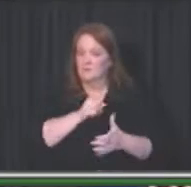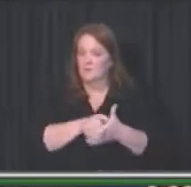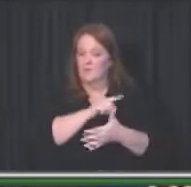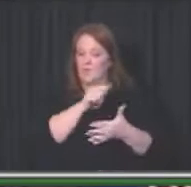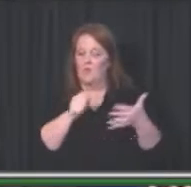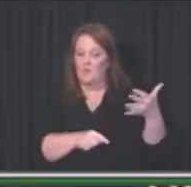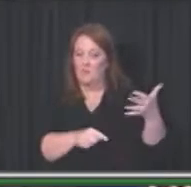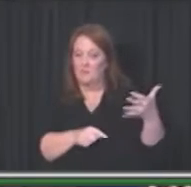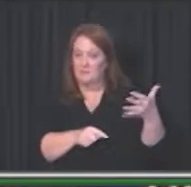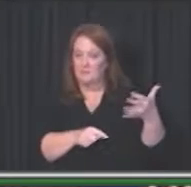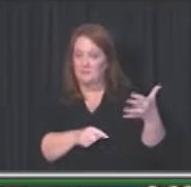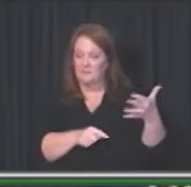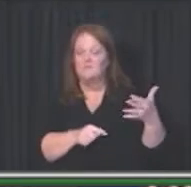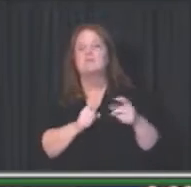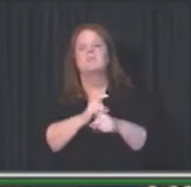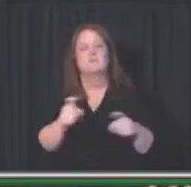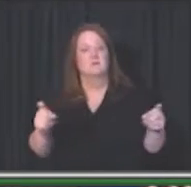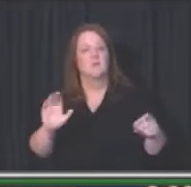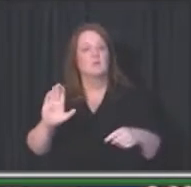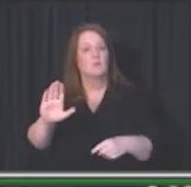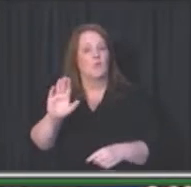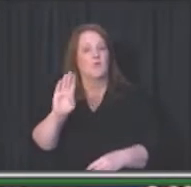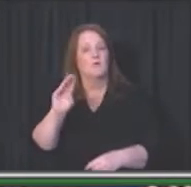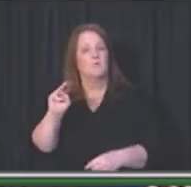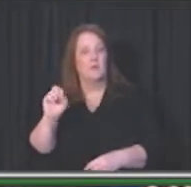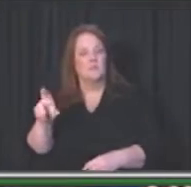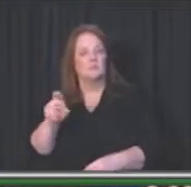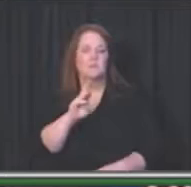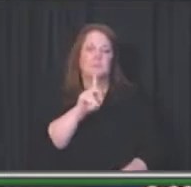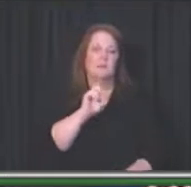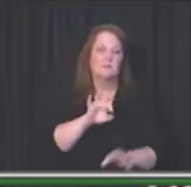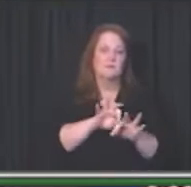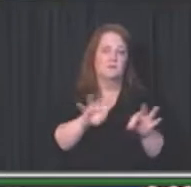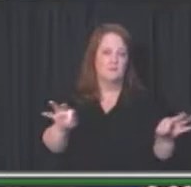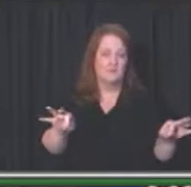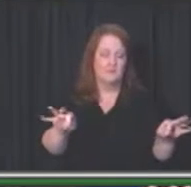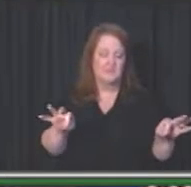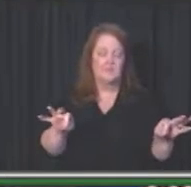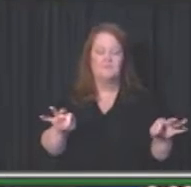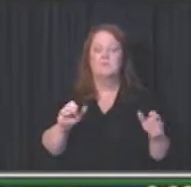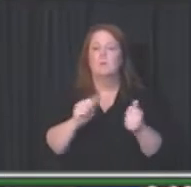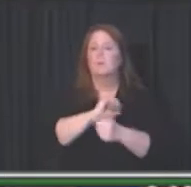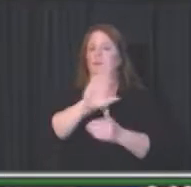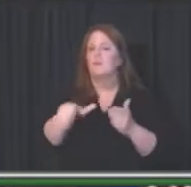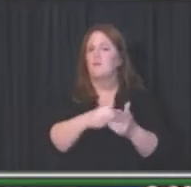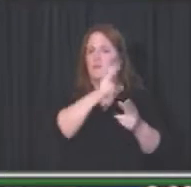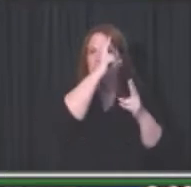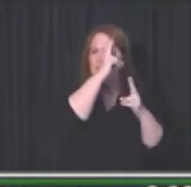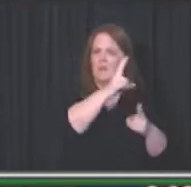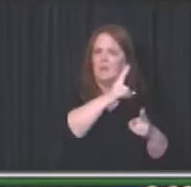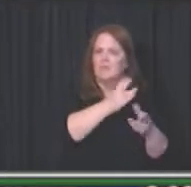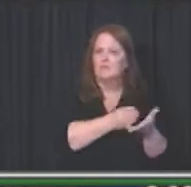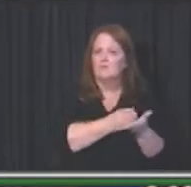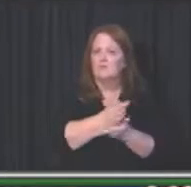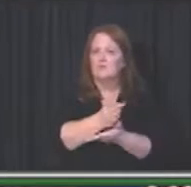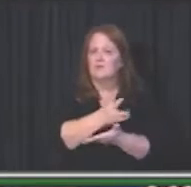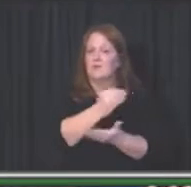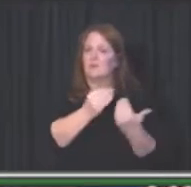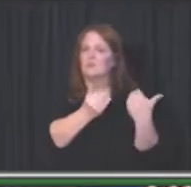the appropriate master's and bachelor's degrees with all the honors, privileges,